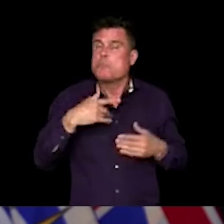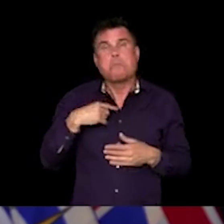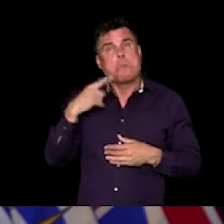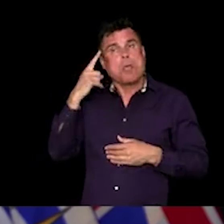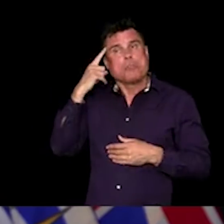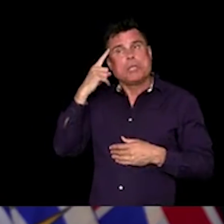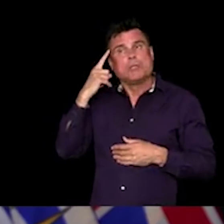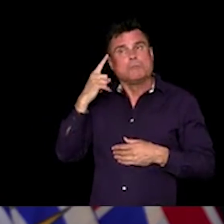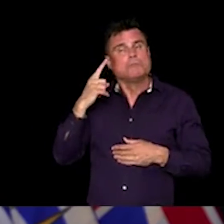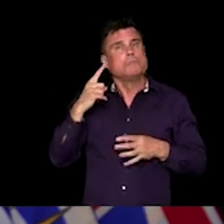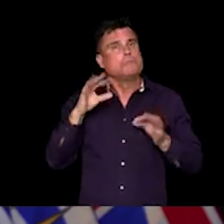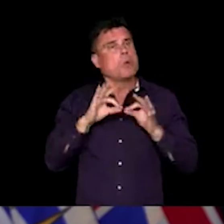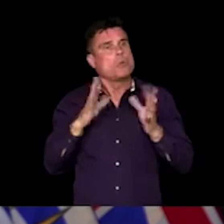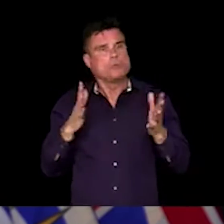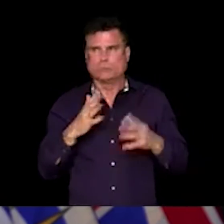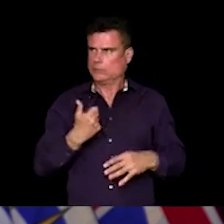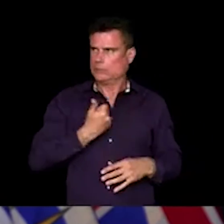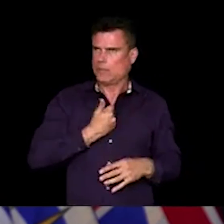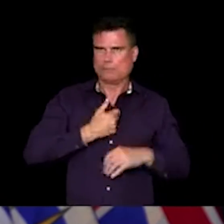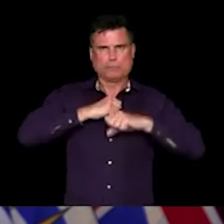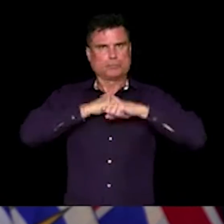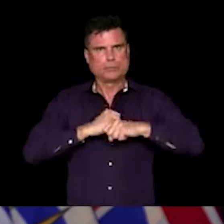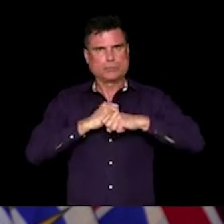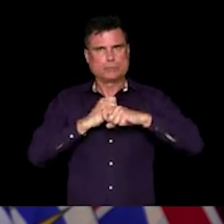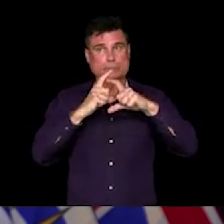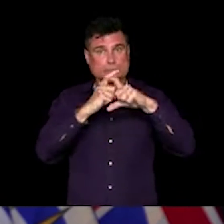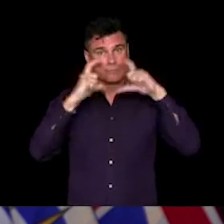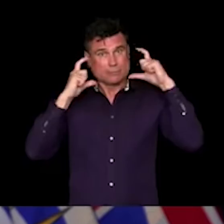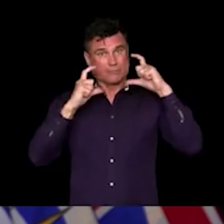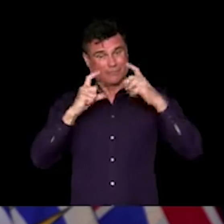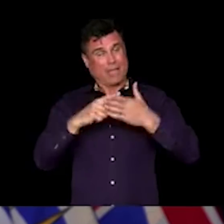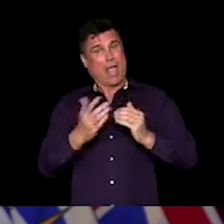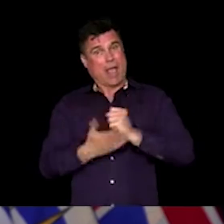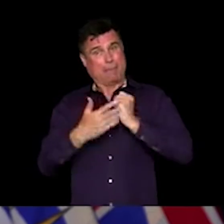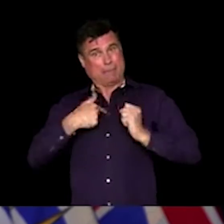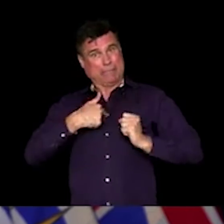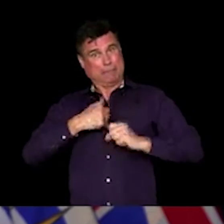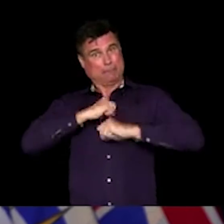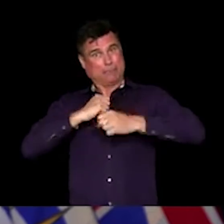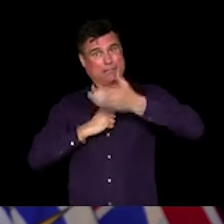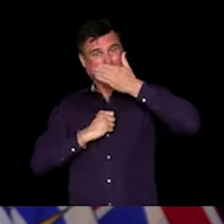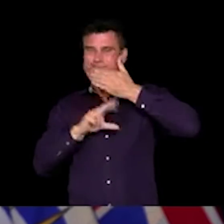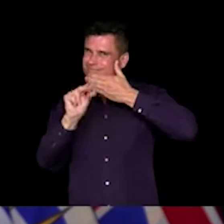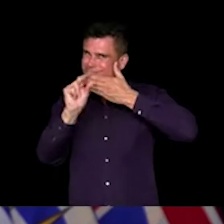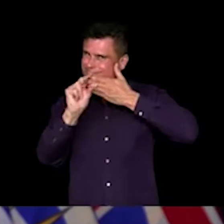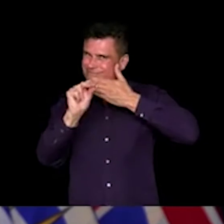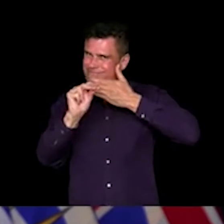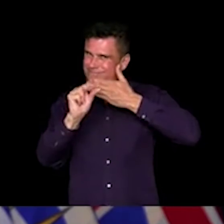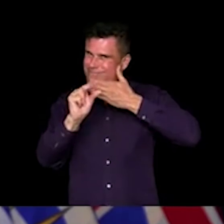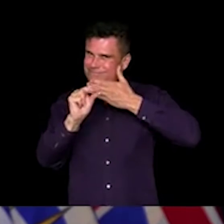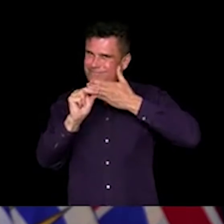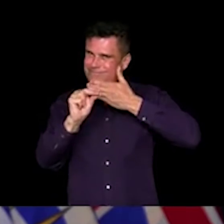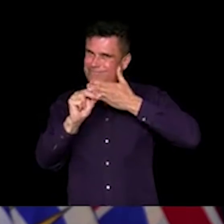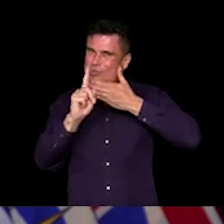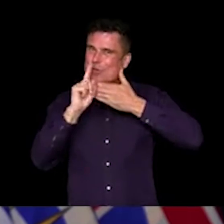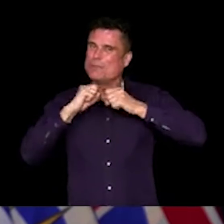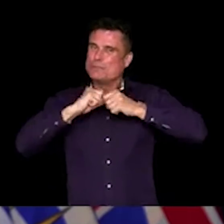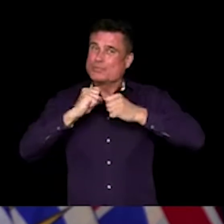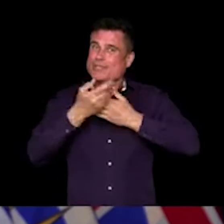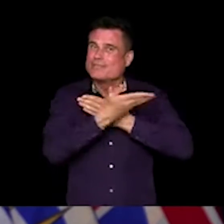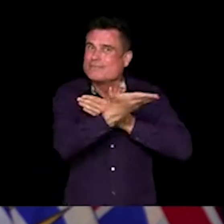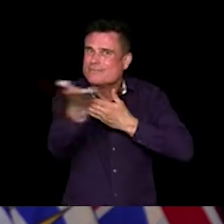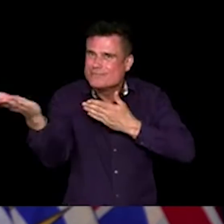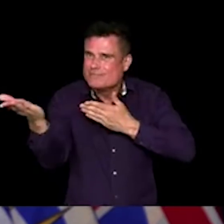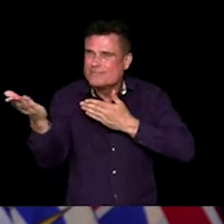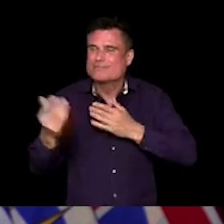close contact with others. And we are now thinking, and this thinking has changed because of the way that we've learned about transmission